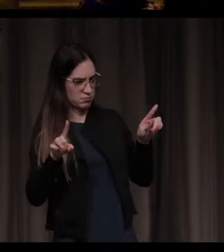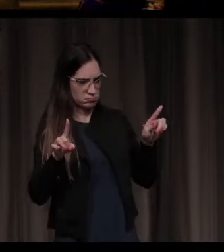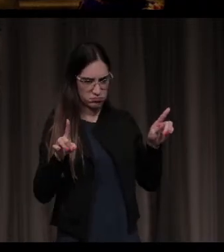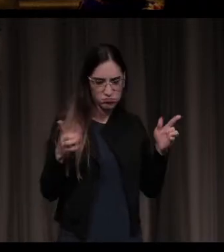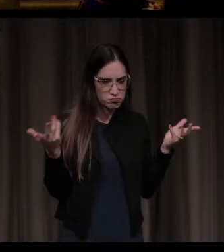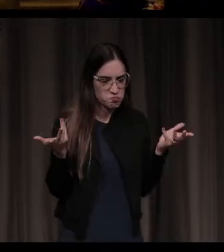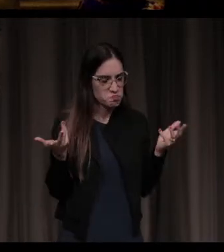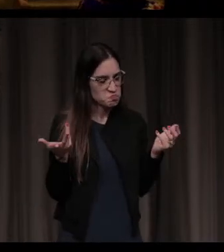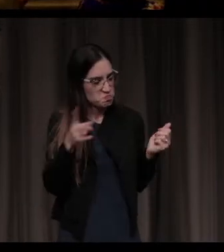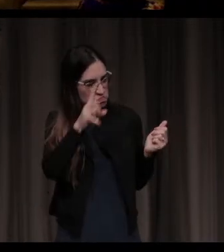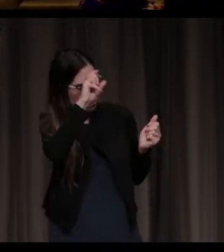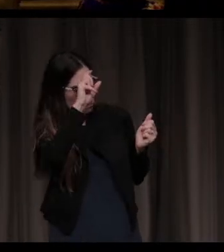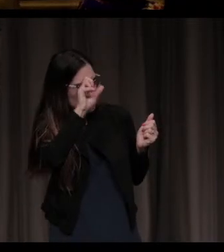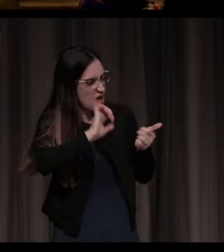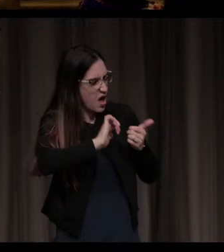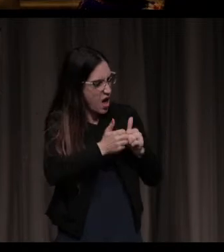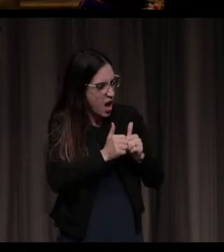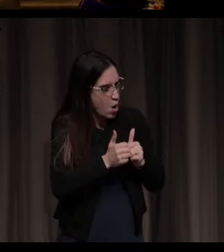difference? And what are the